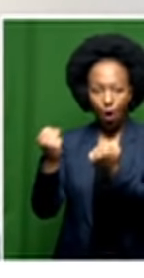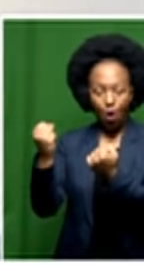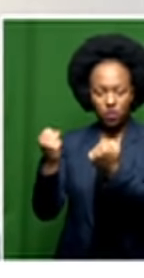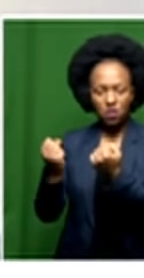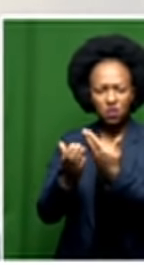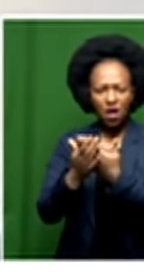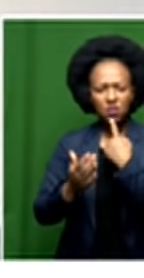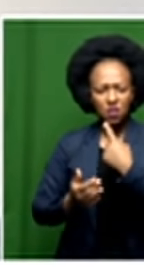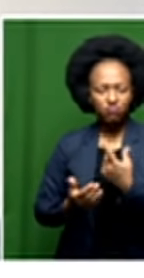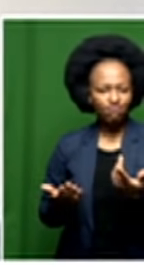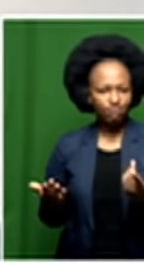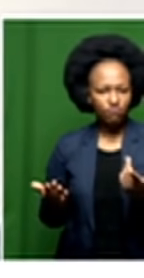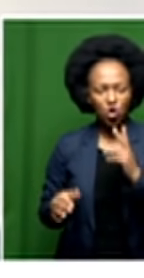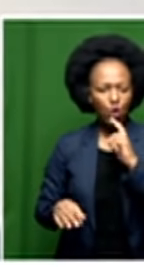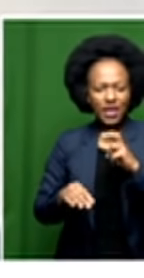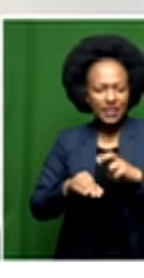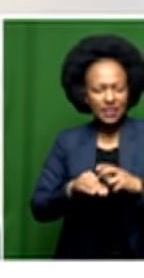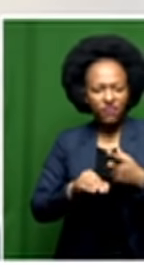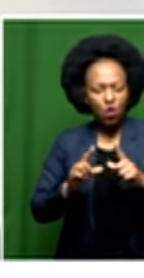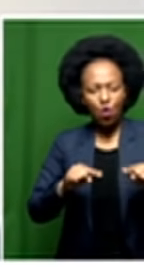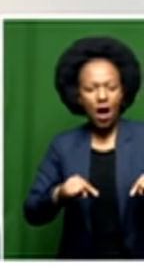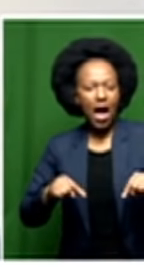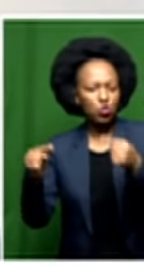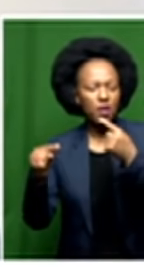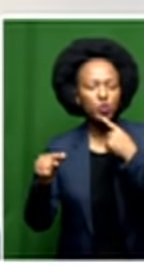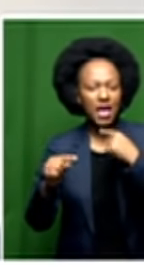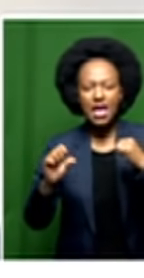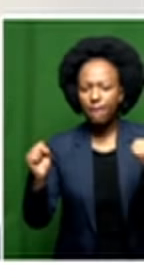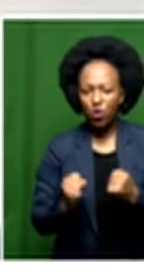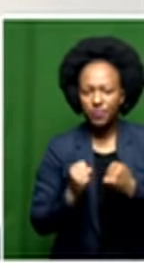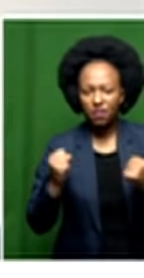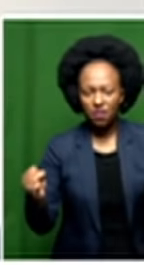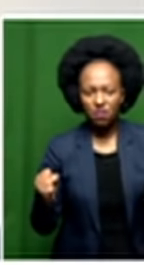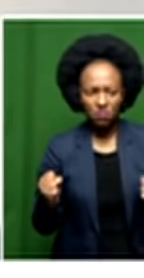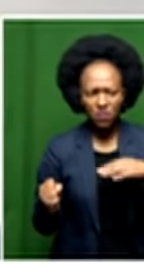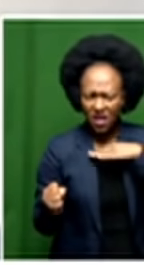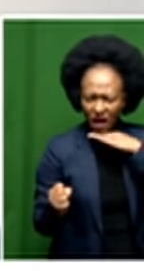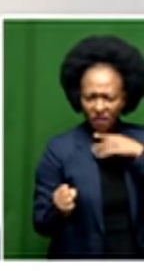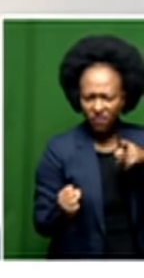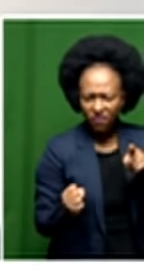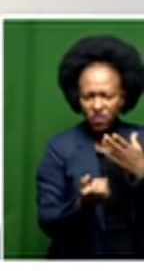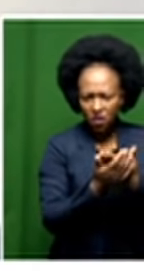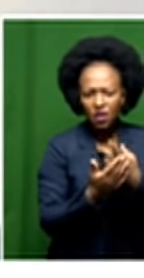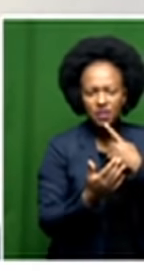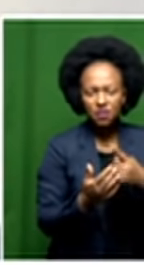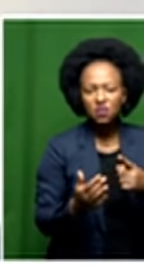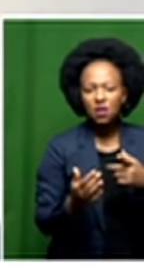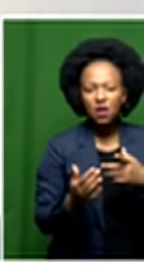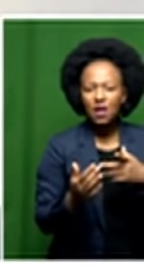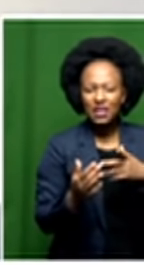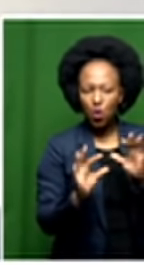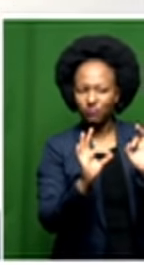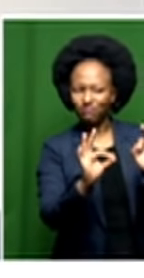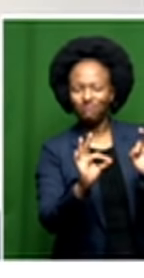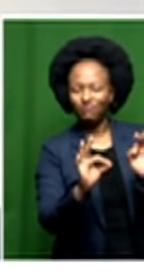satisfied that they don't have to engage on the argument of supervening impossibility. It's enough for them to grant the declaration of invalidity,